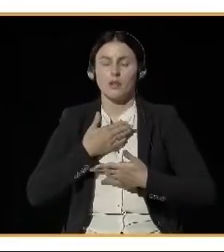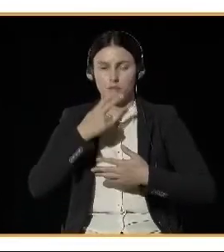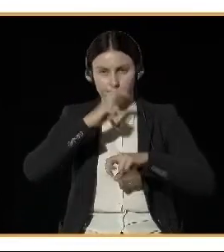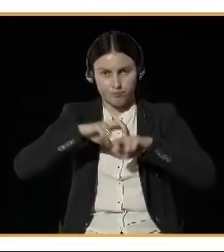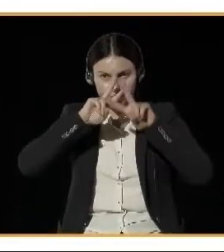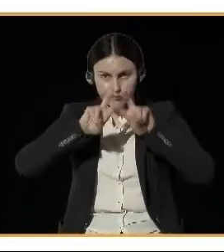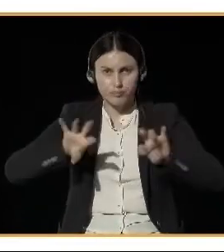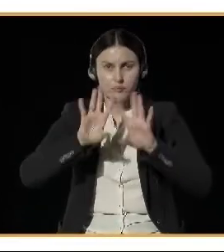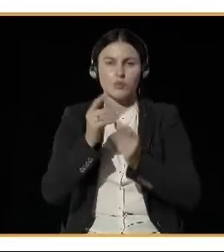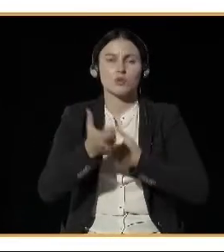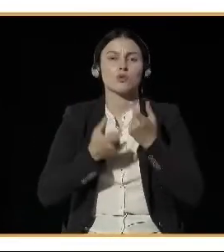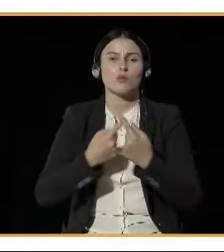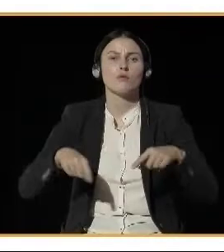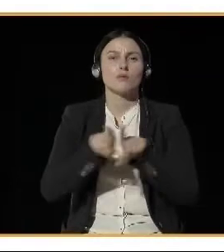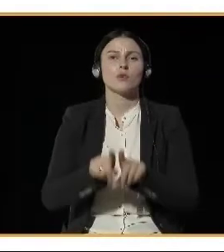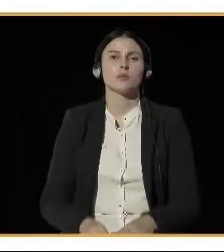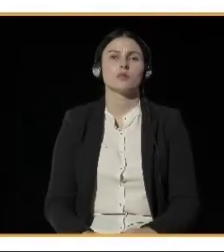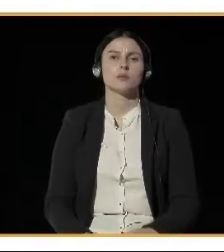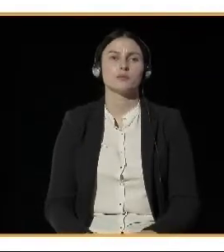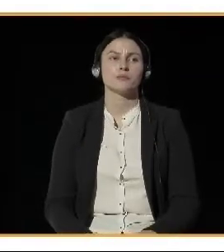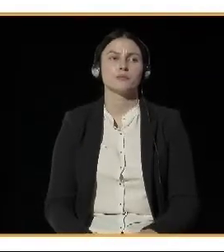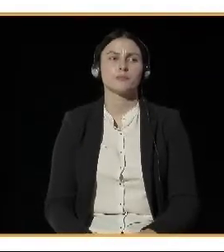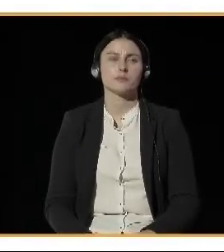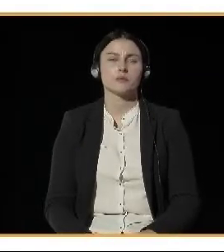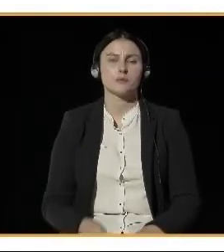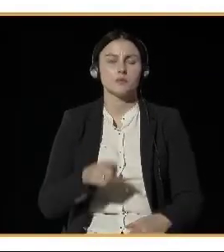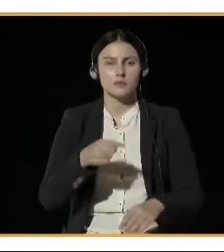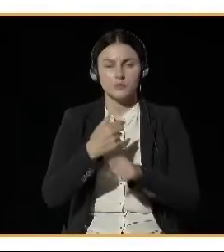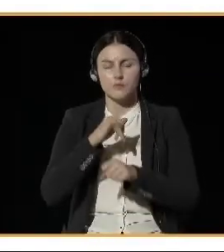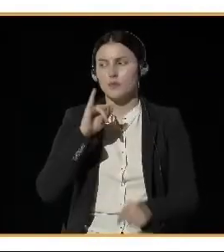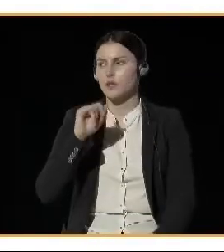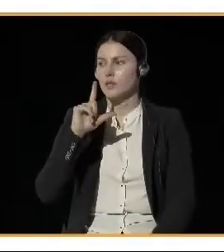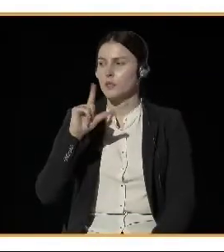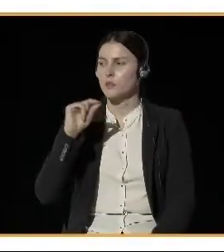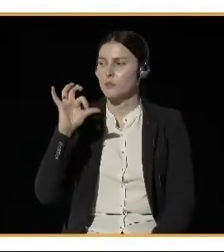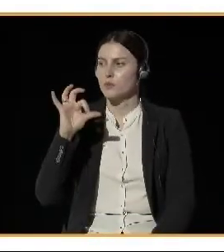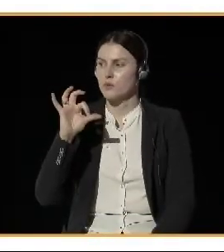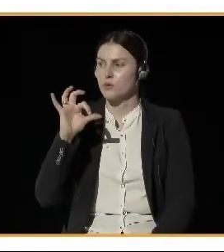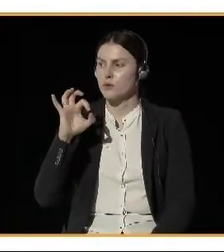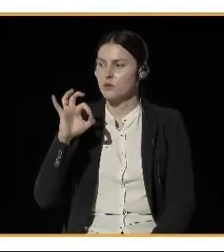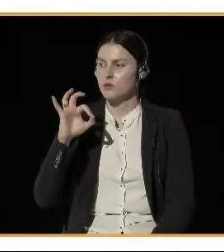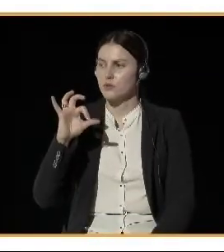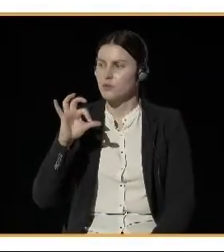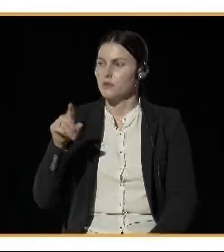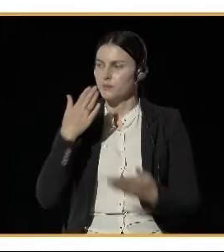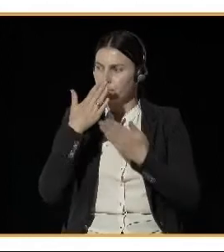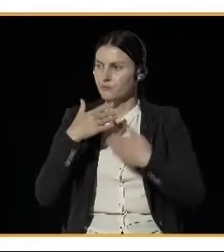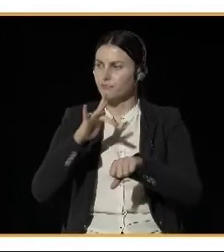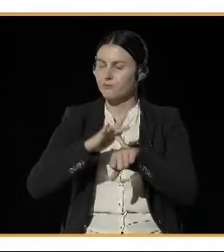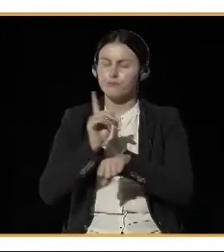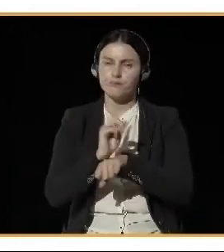by Ipsos, and one of the questions was about the age